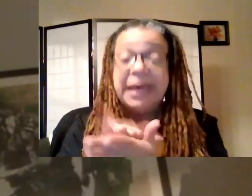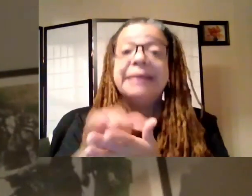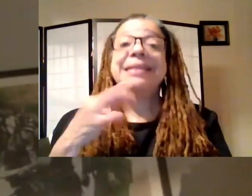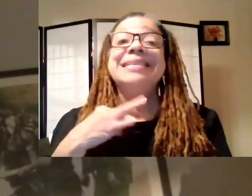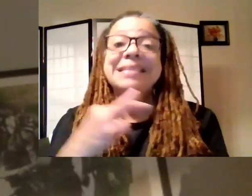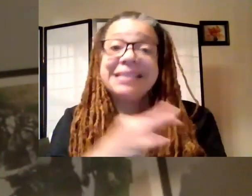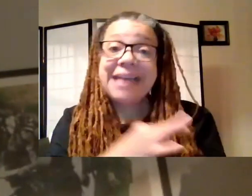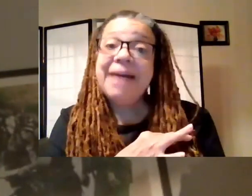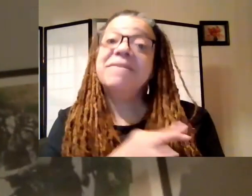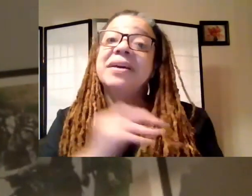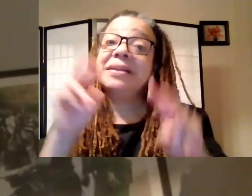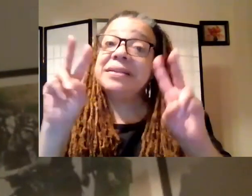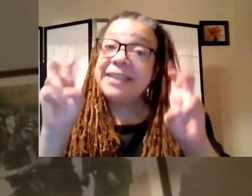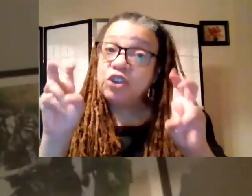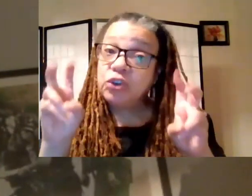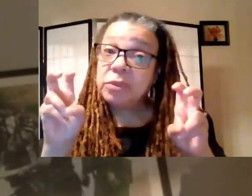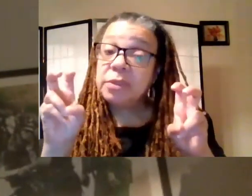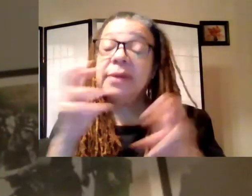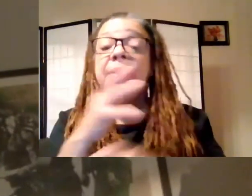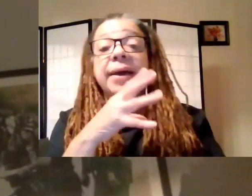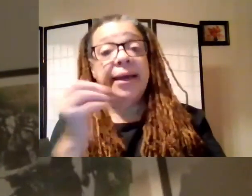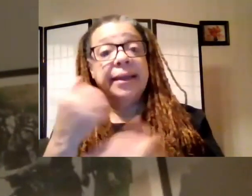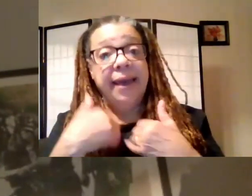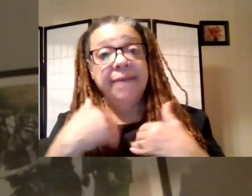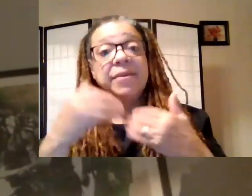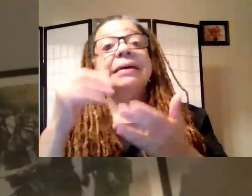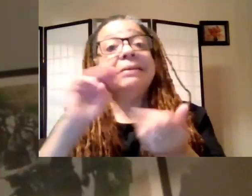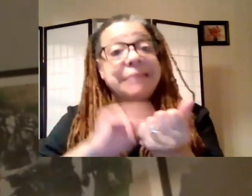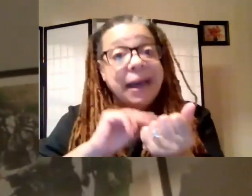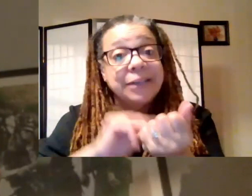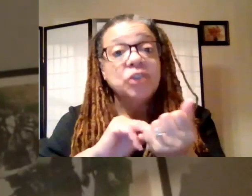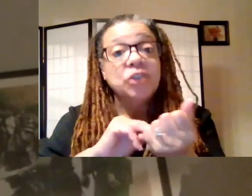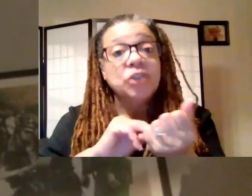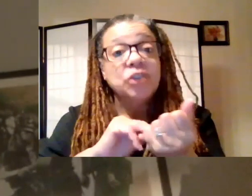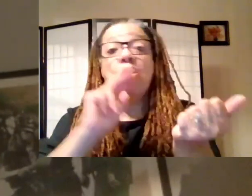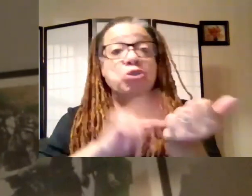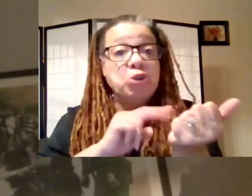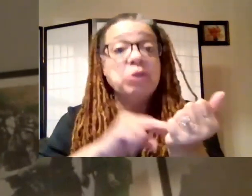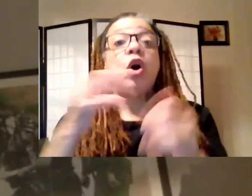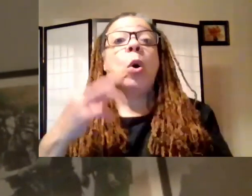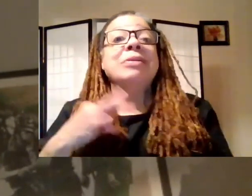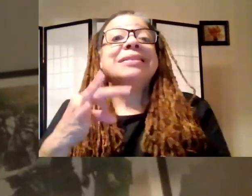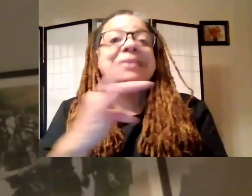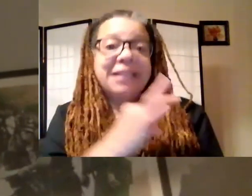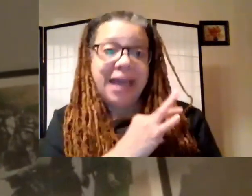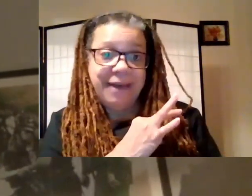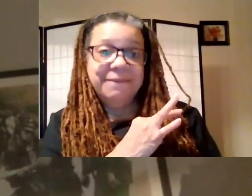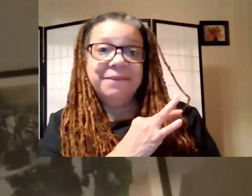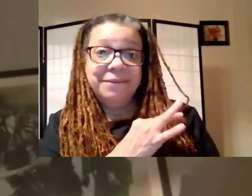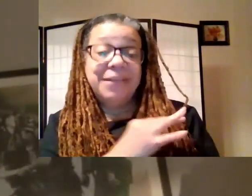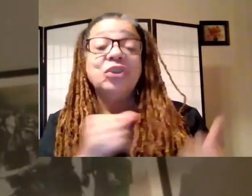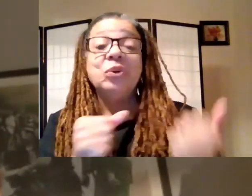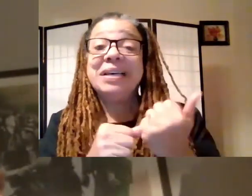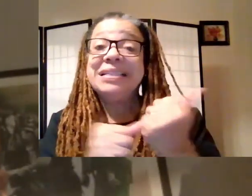staffing issue and the having a medical professional on staff to be able to assist in an